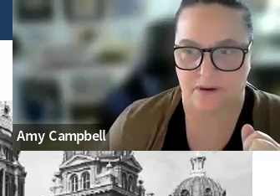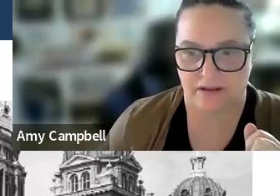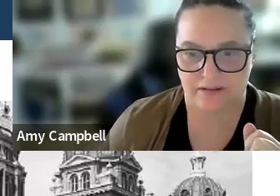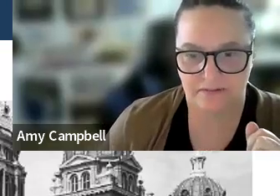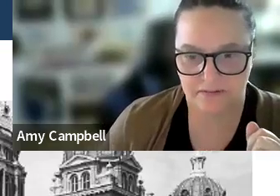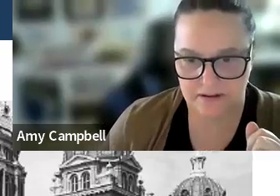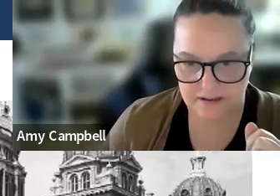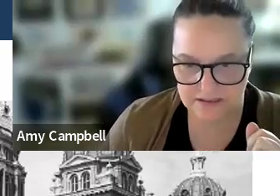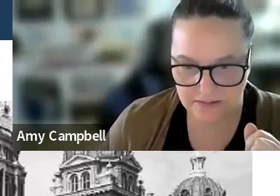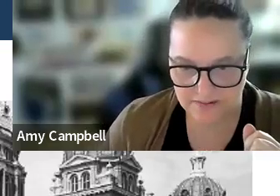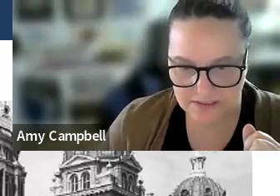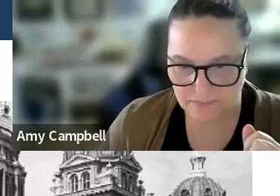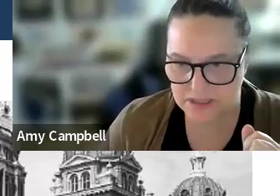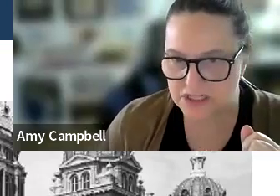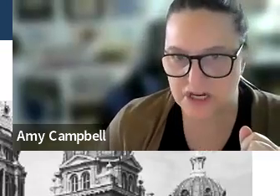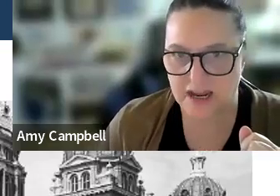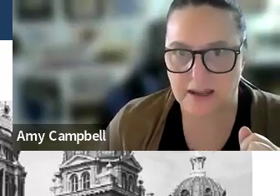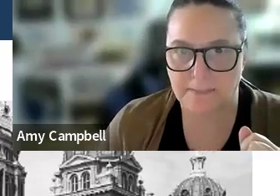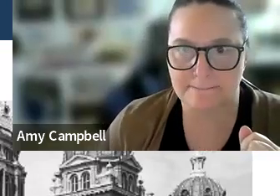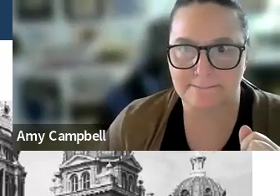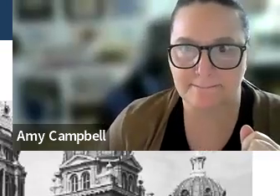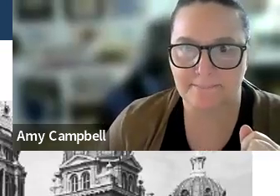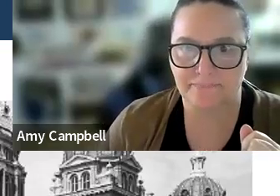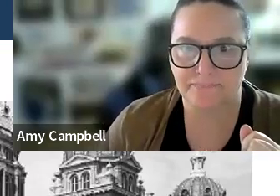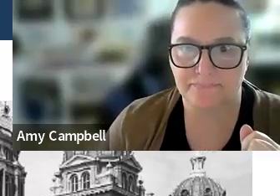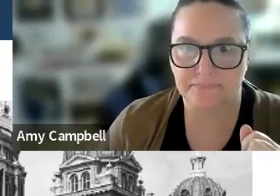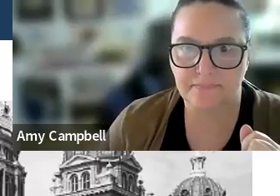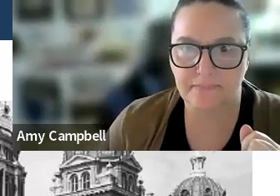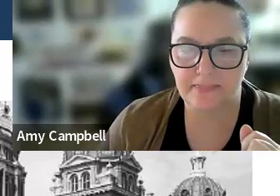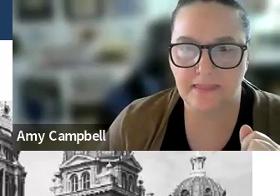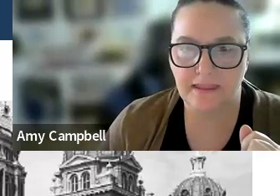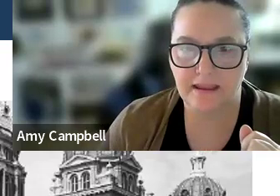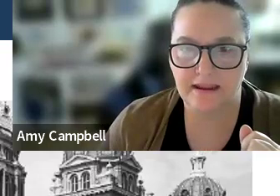as well. Let's see, we have something in the chat.